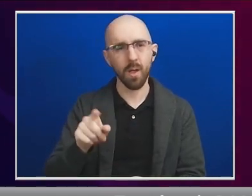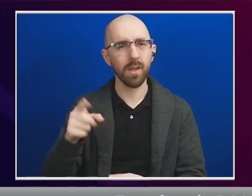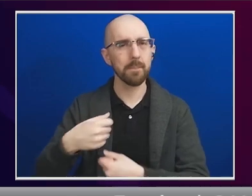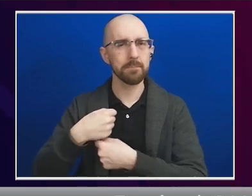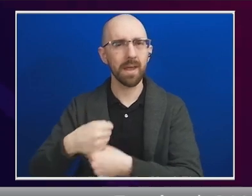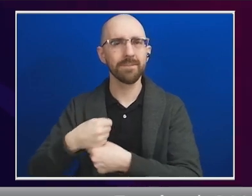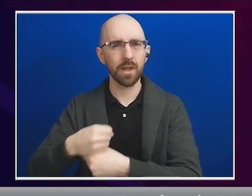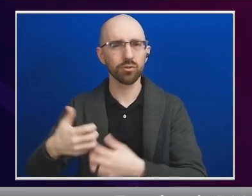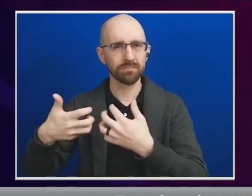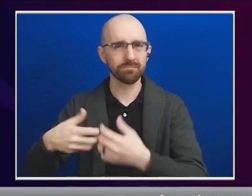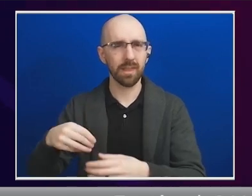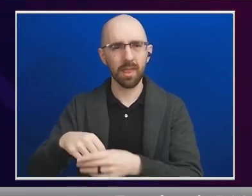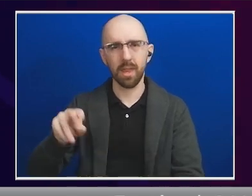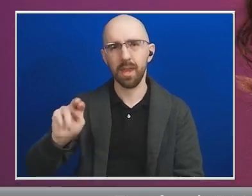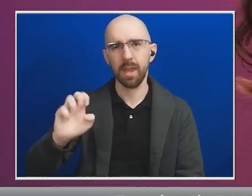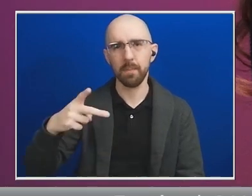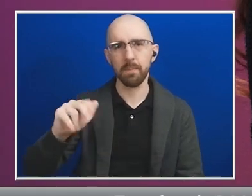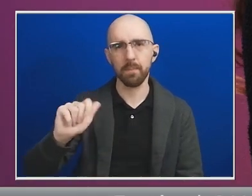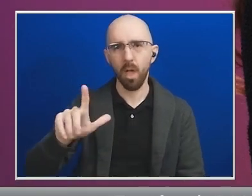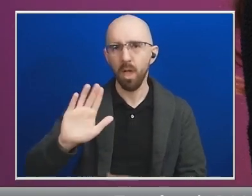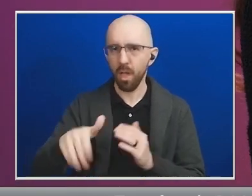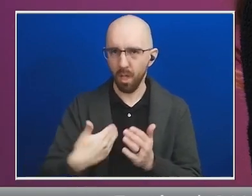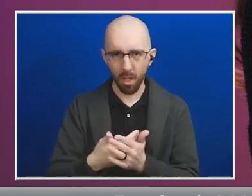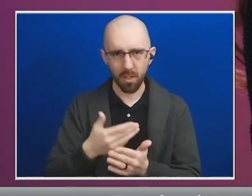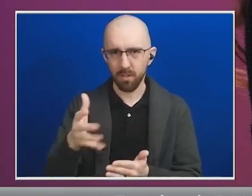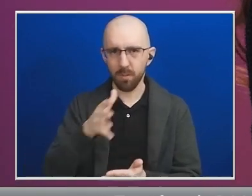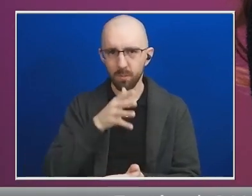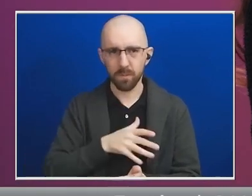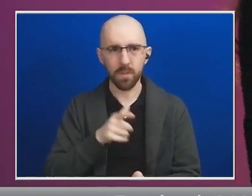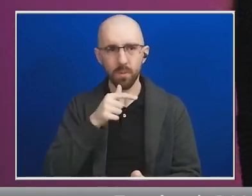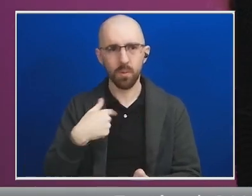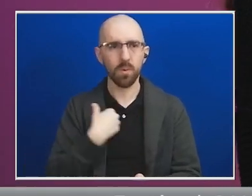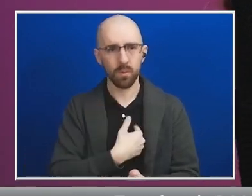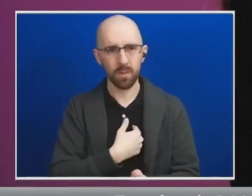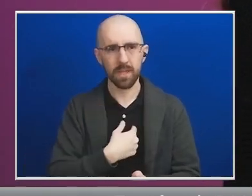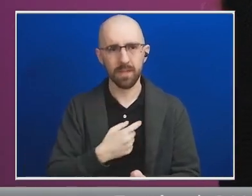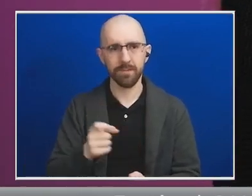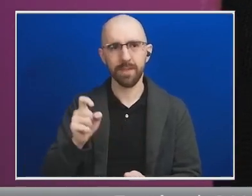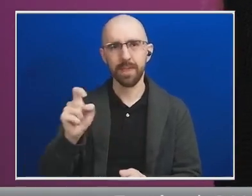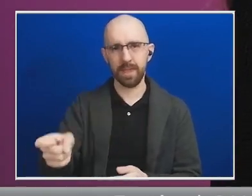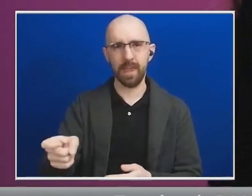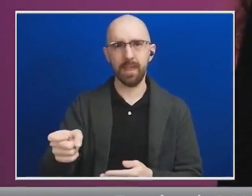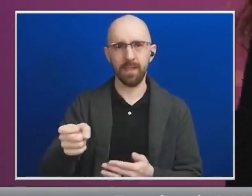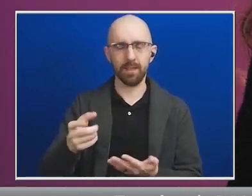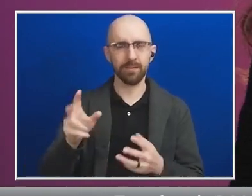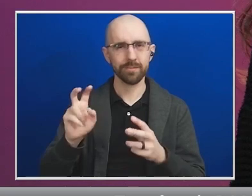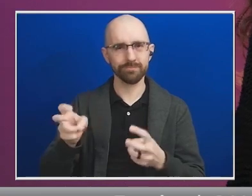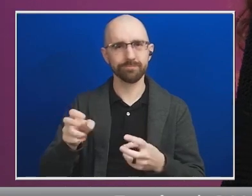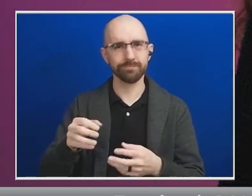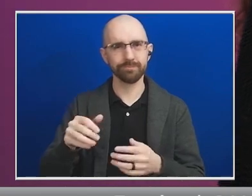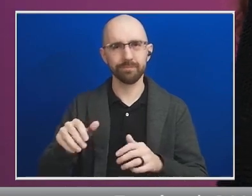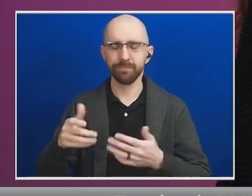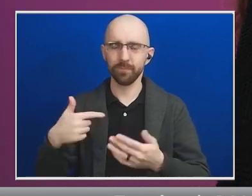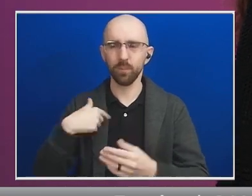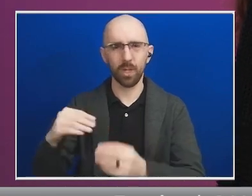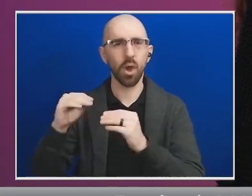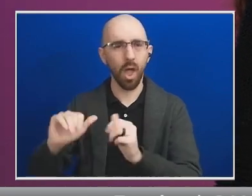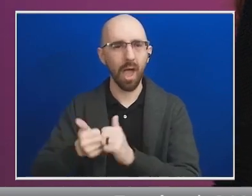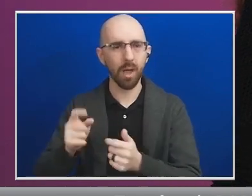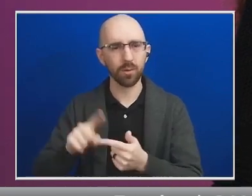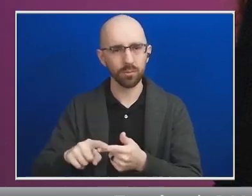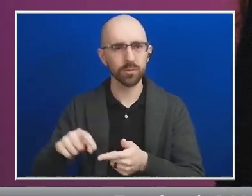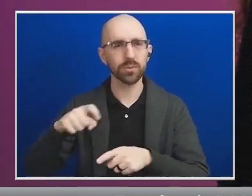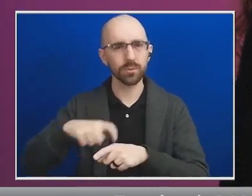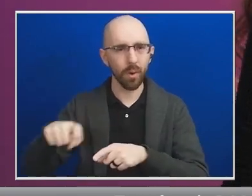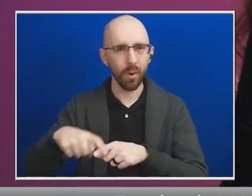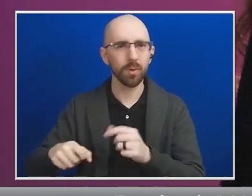Nepal. So they're all made by women who we gave the trade to sew and to help support their families. But then the clothing,